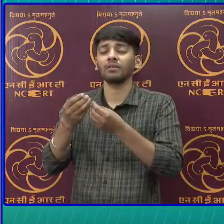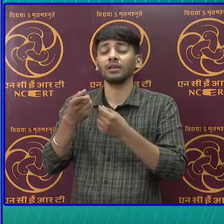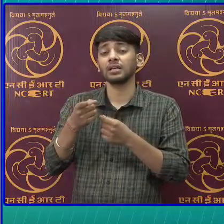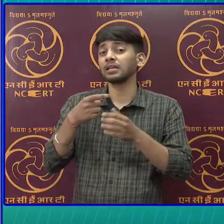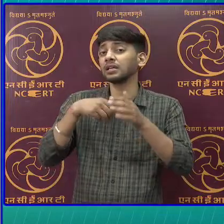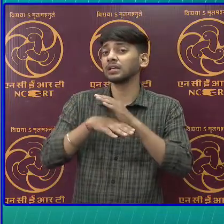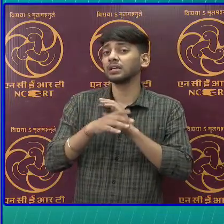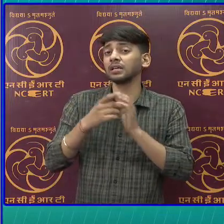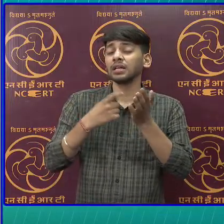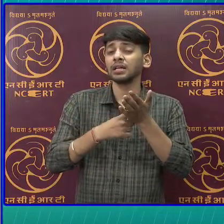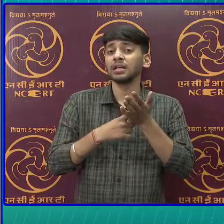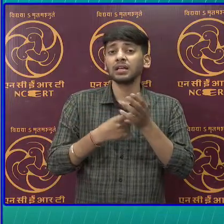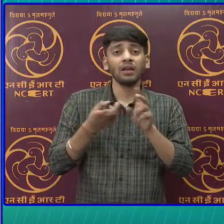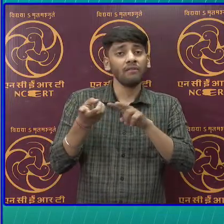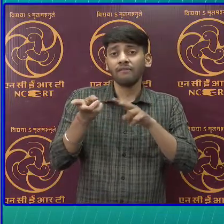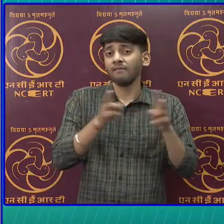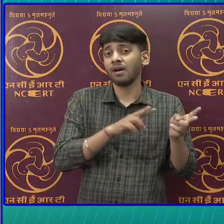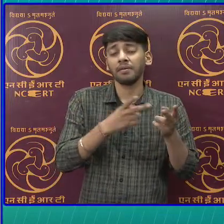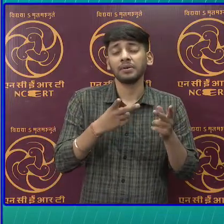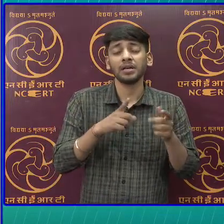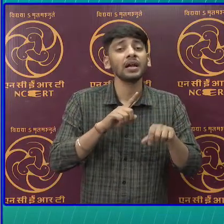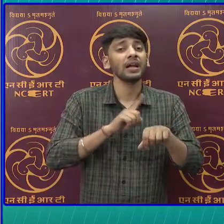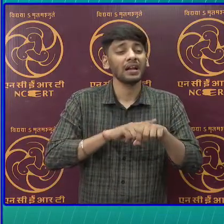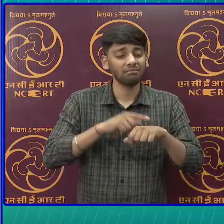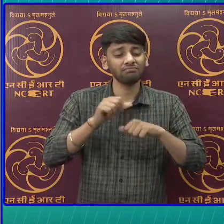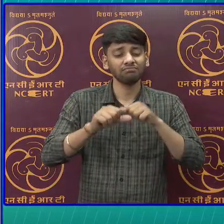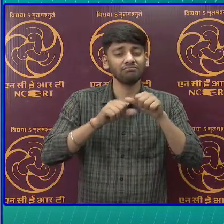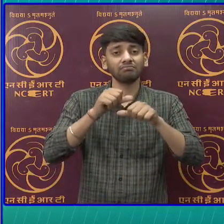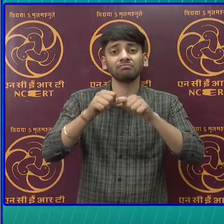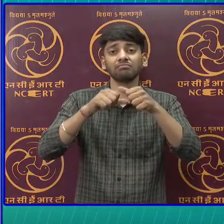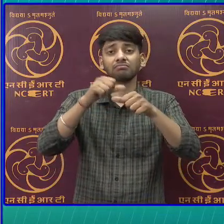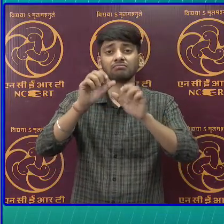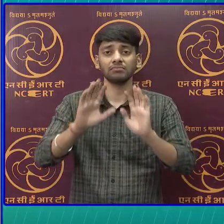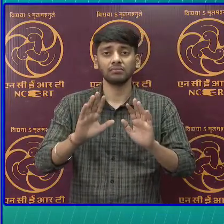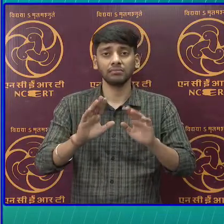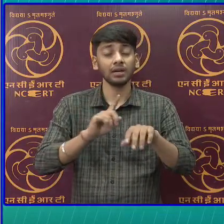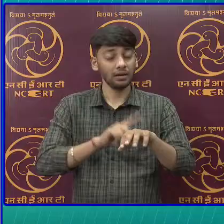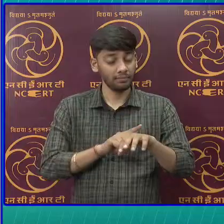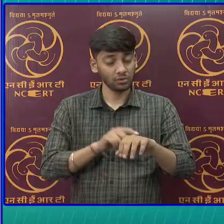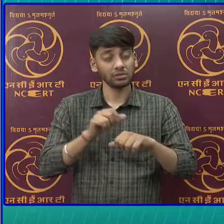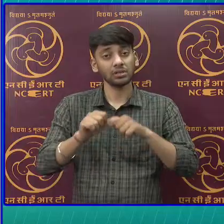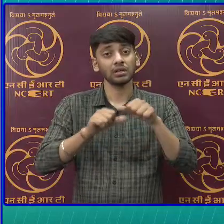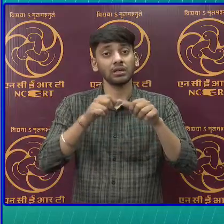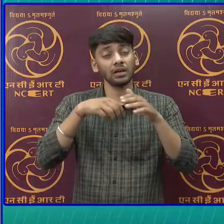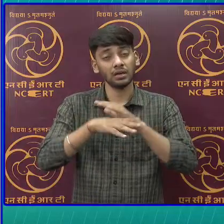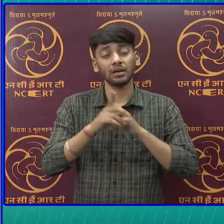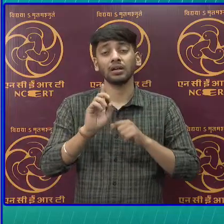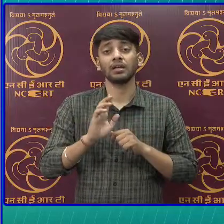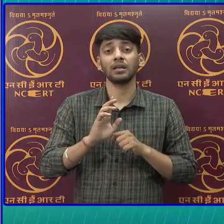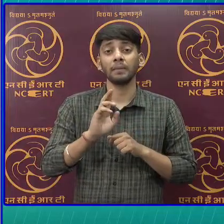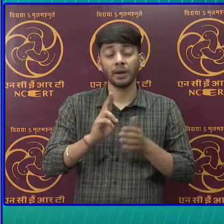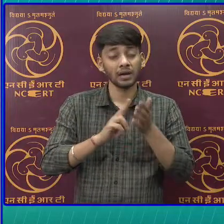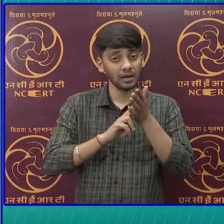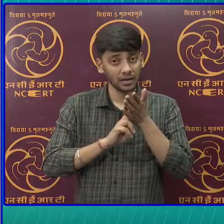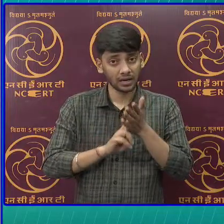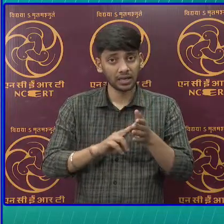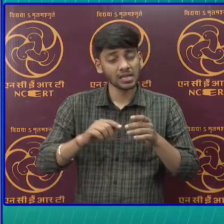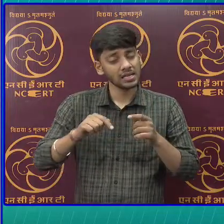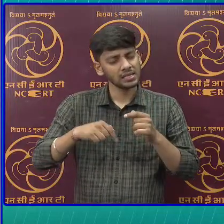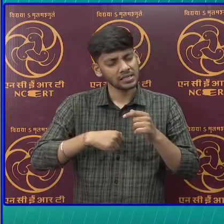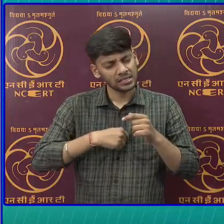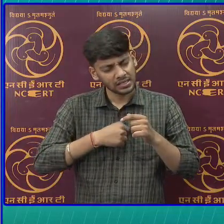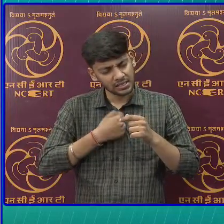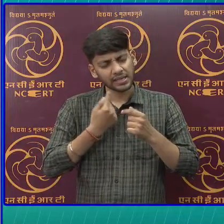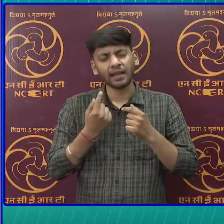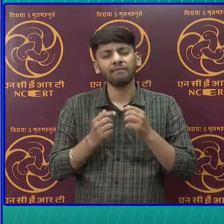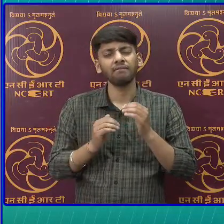wound will recover during a period of time. But nature has inherent tendency to recover